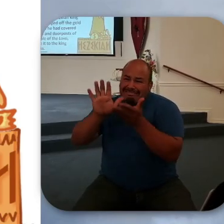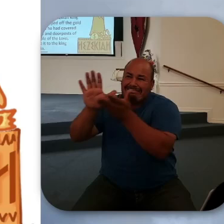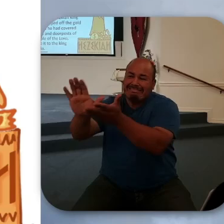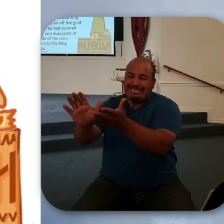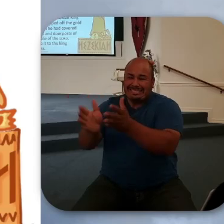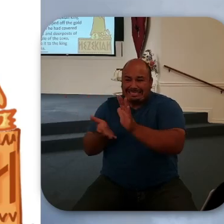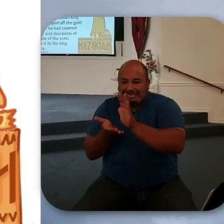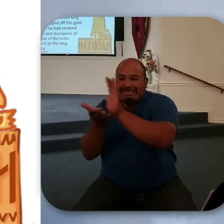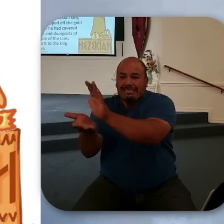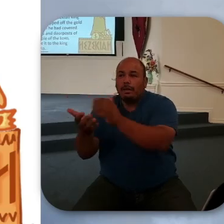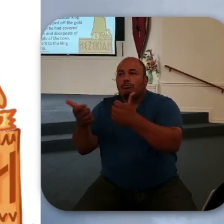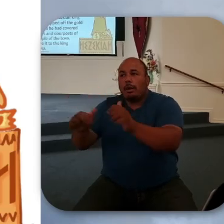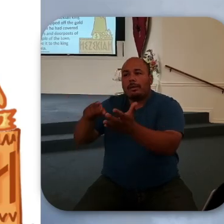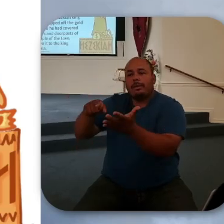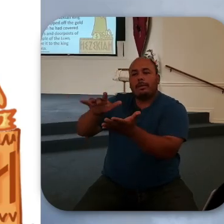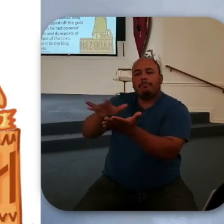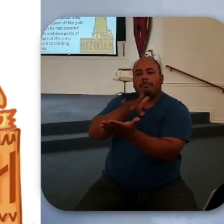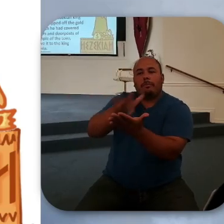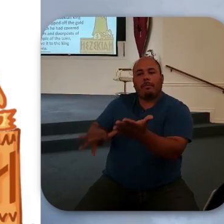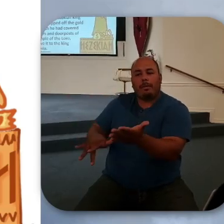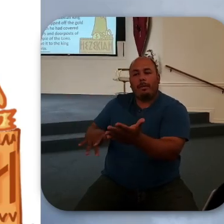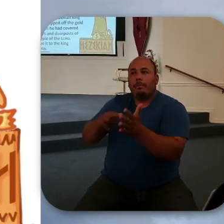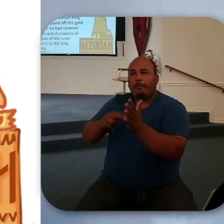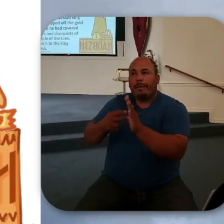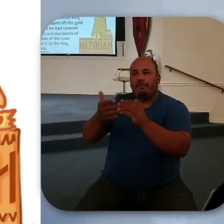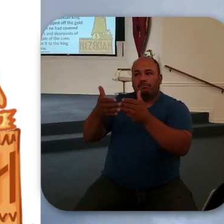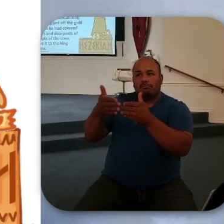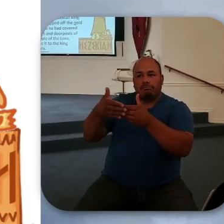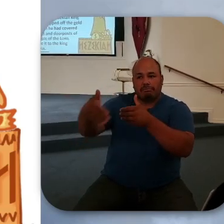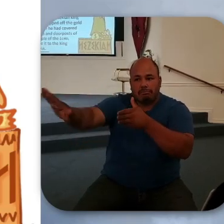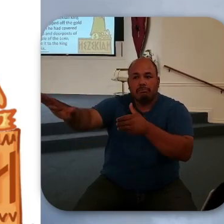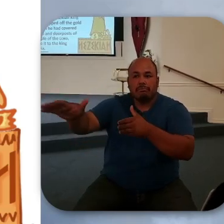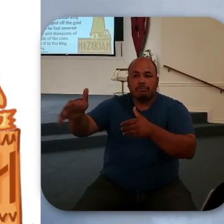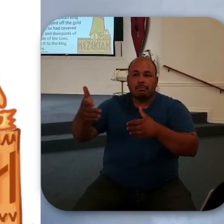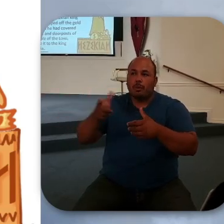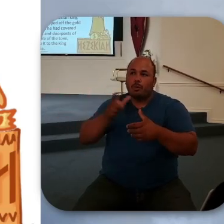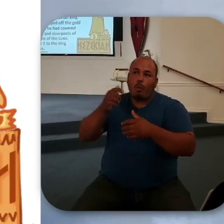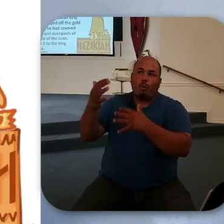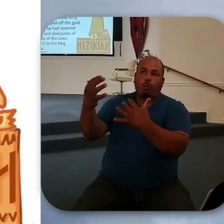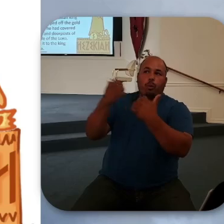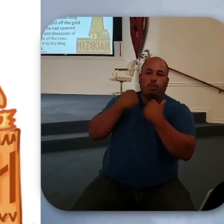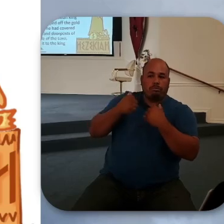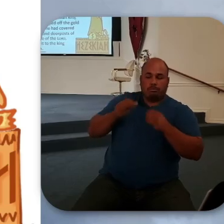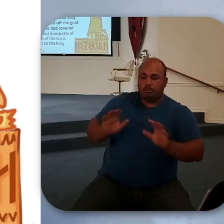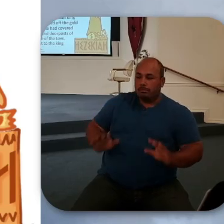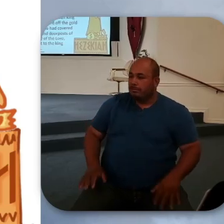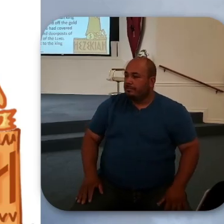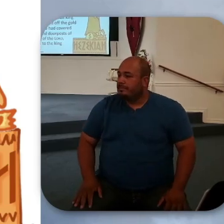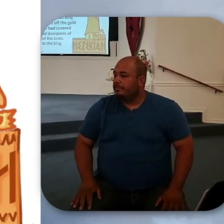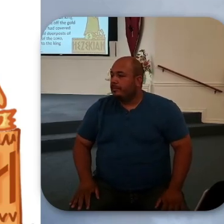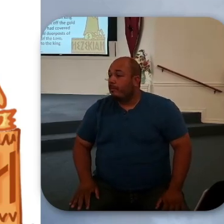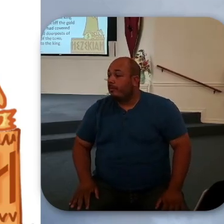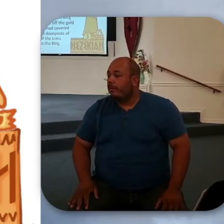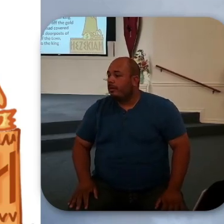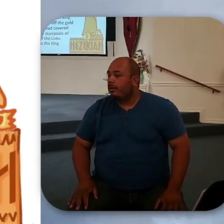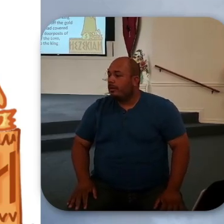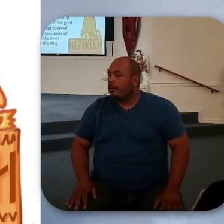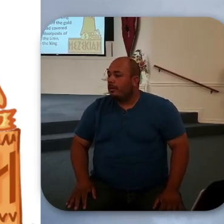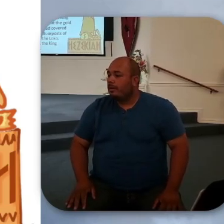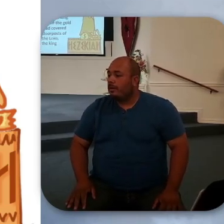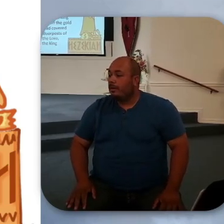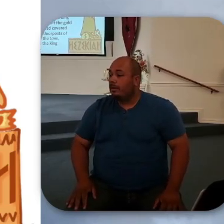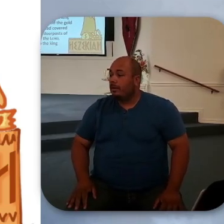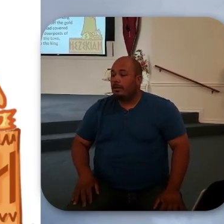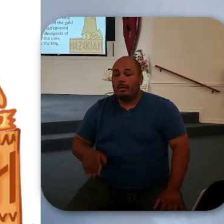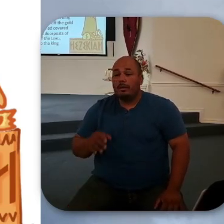this time, Hezekiah, king of Judah, stripped off the gold with which he had covered the doors and doorposts of the temple of the Lord and